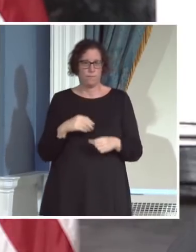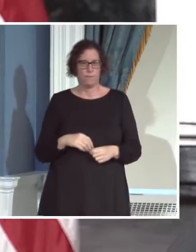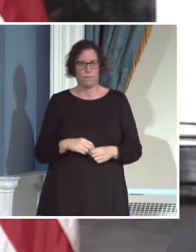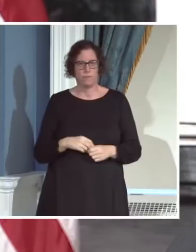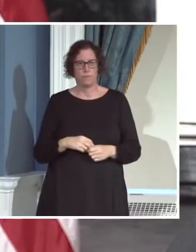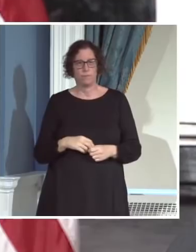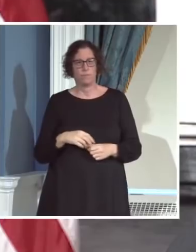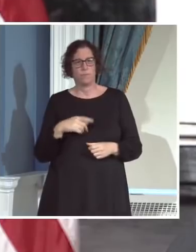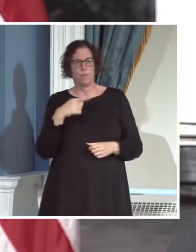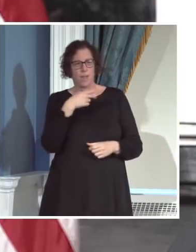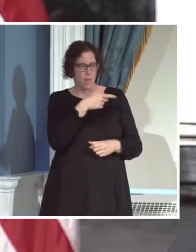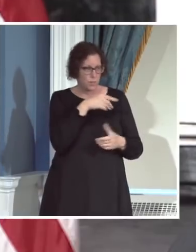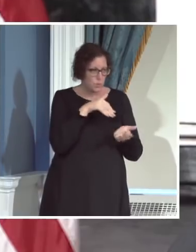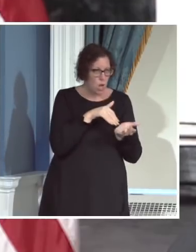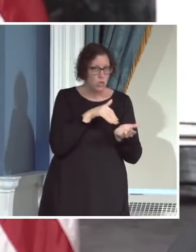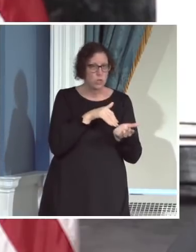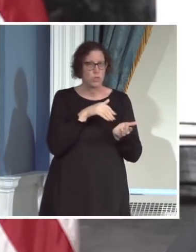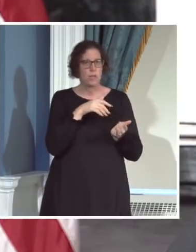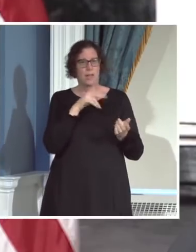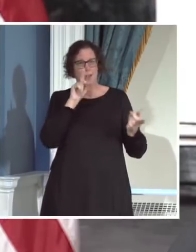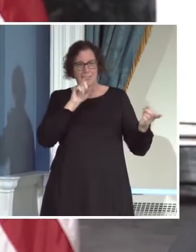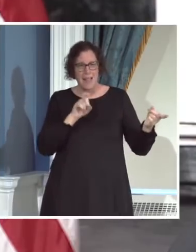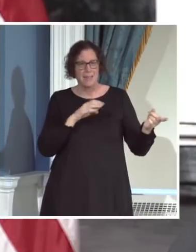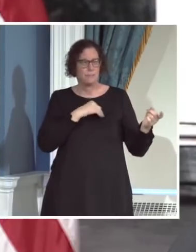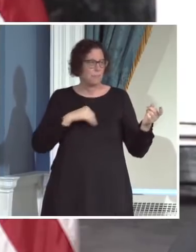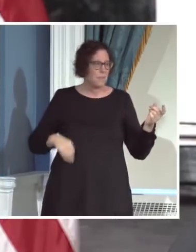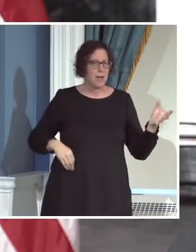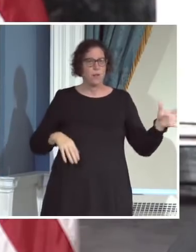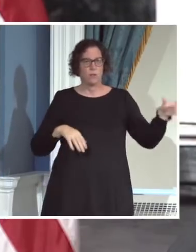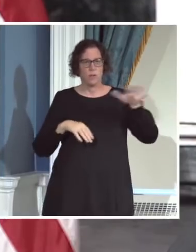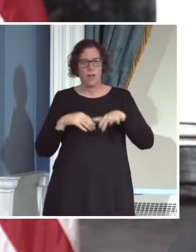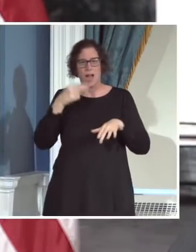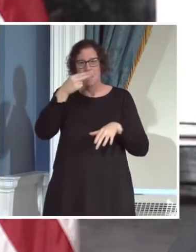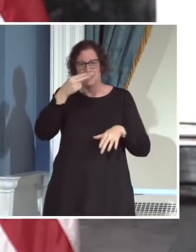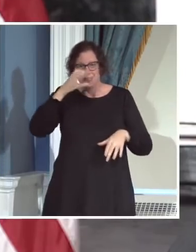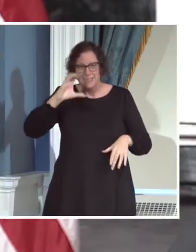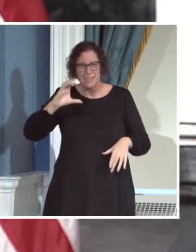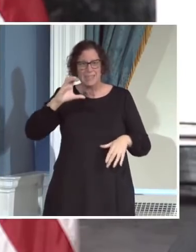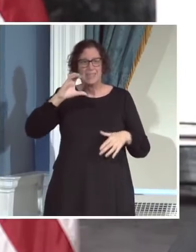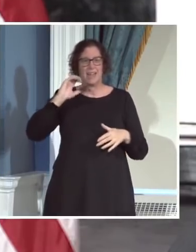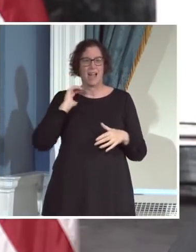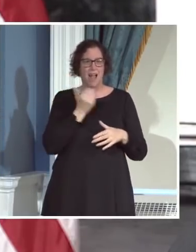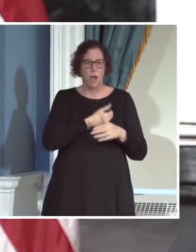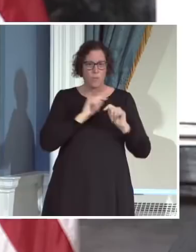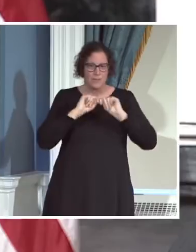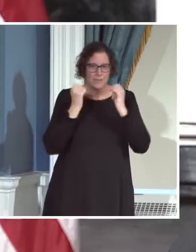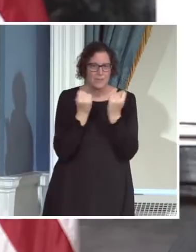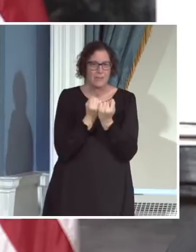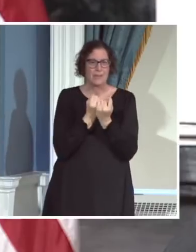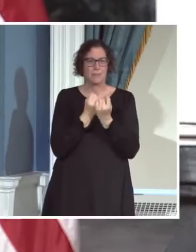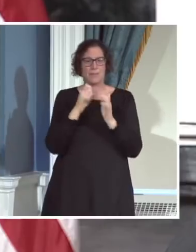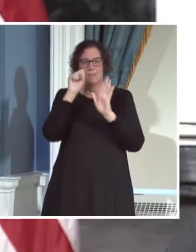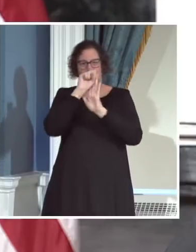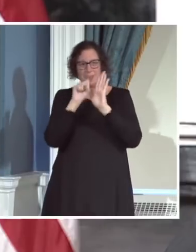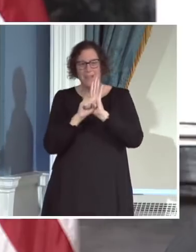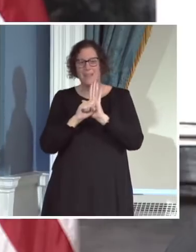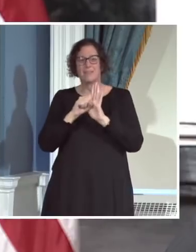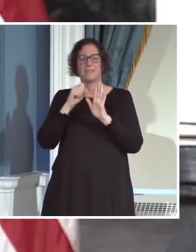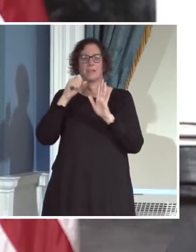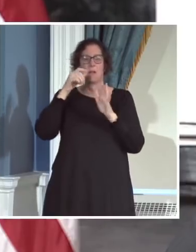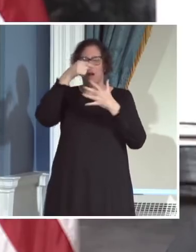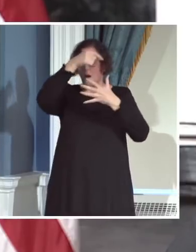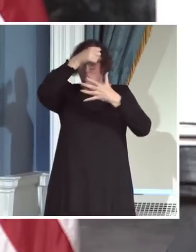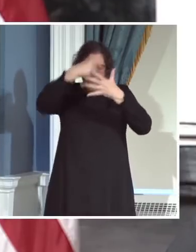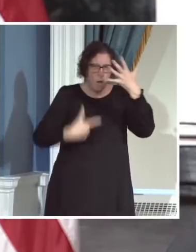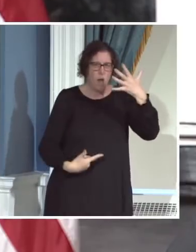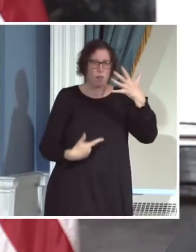single day. That's why you've seen millions and millions of items already flowing out to the hospitals. And the exact pattern we talked to you about